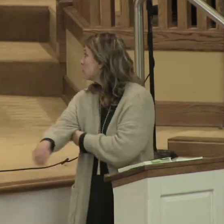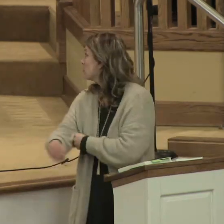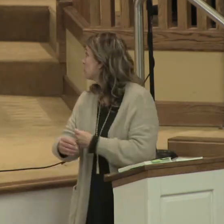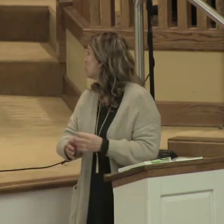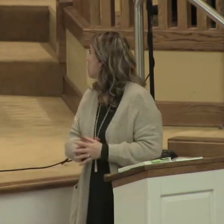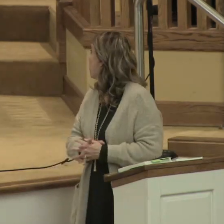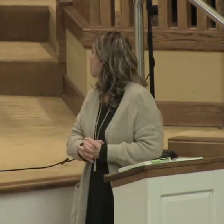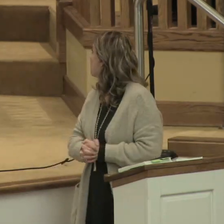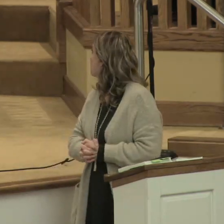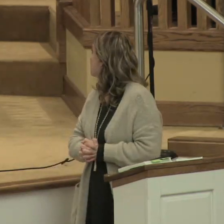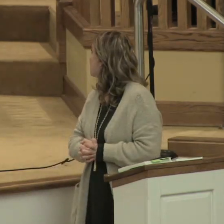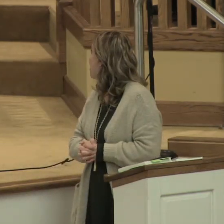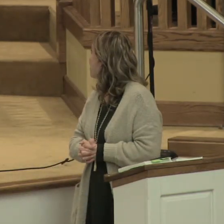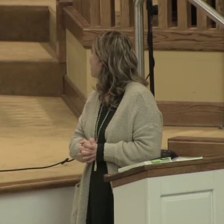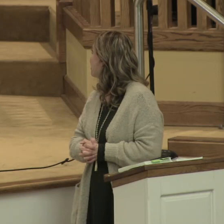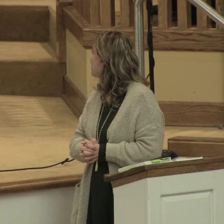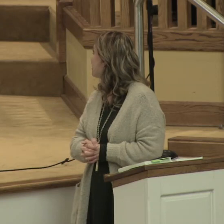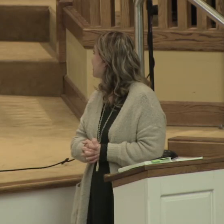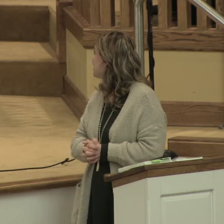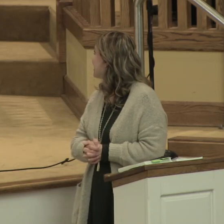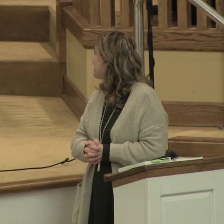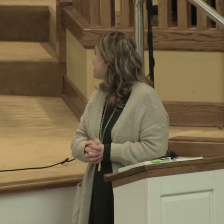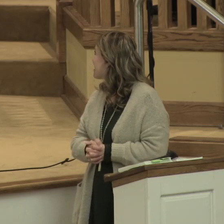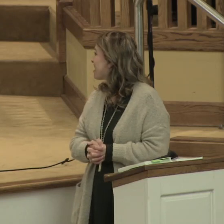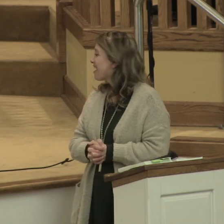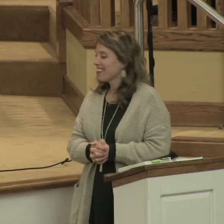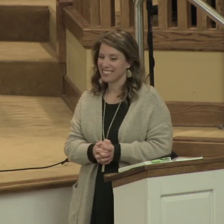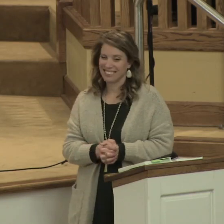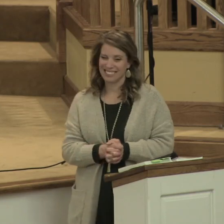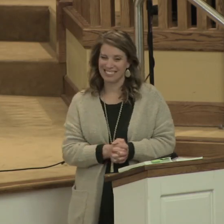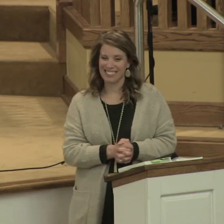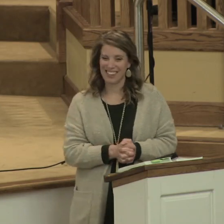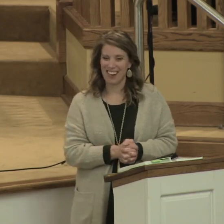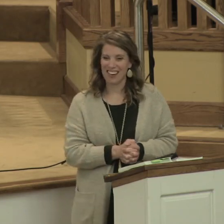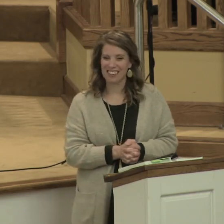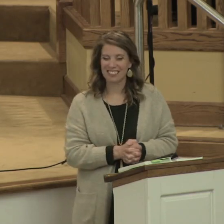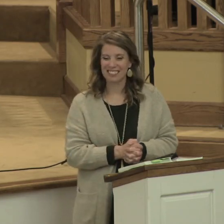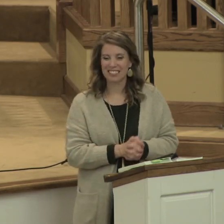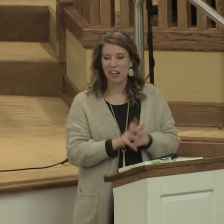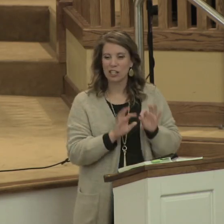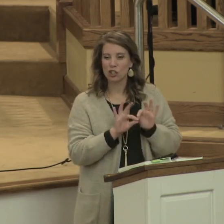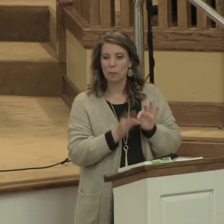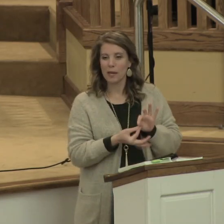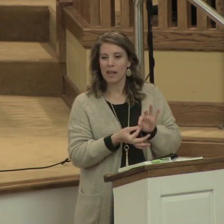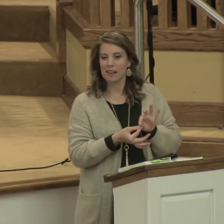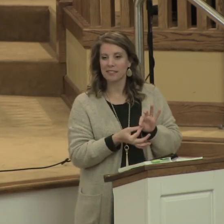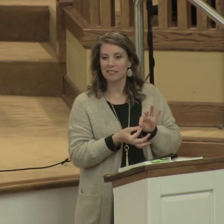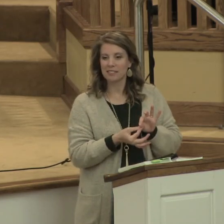Where are we going? Ready?